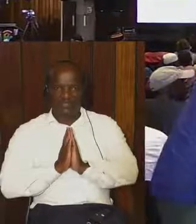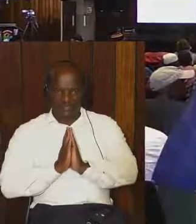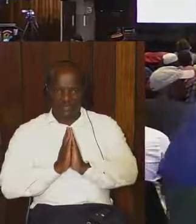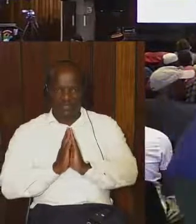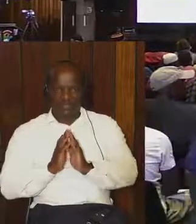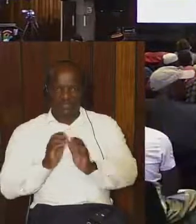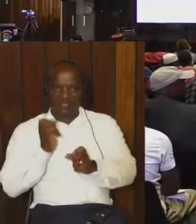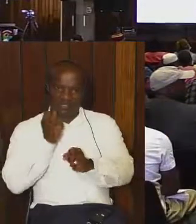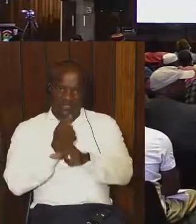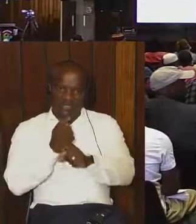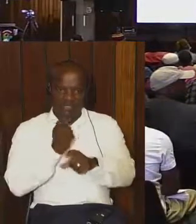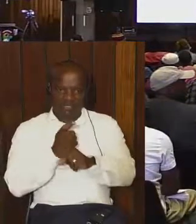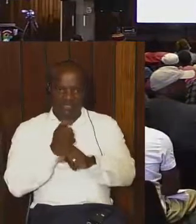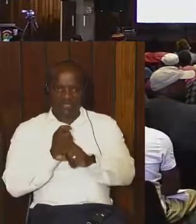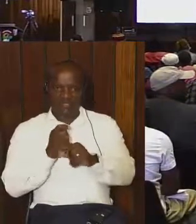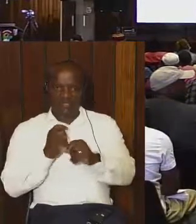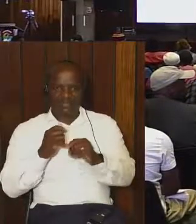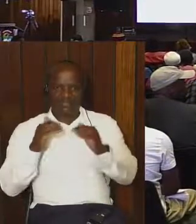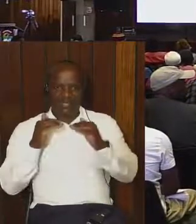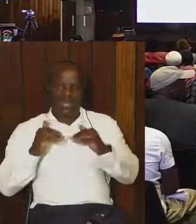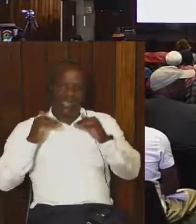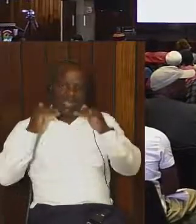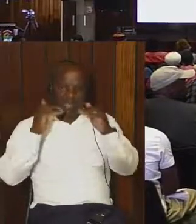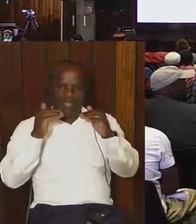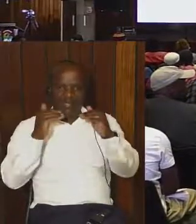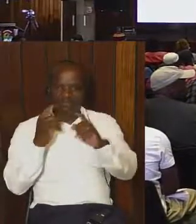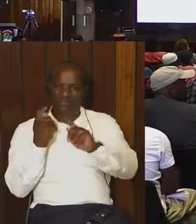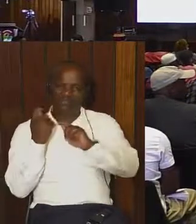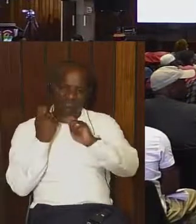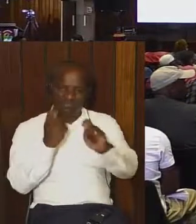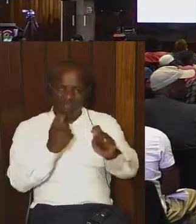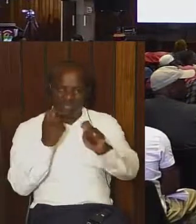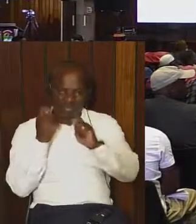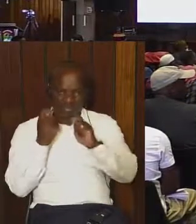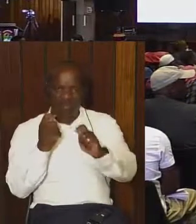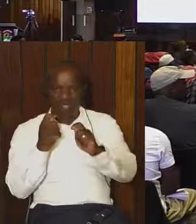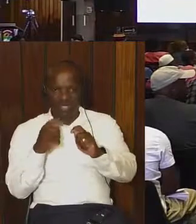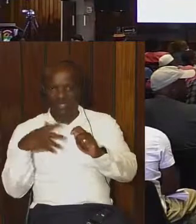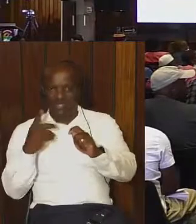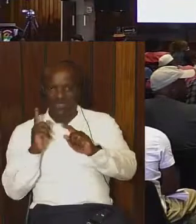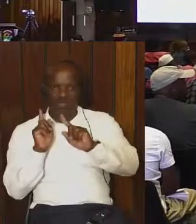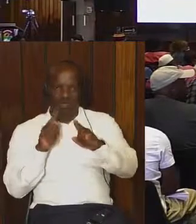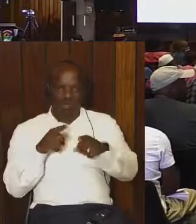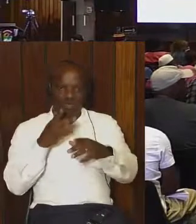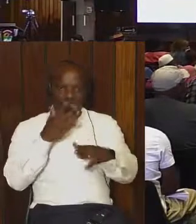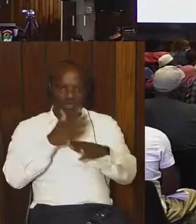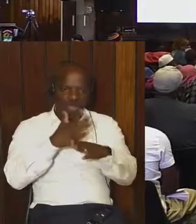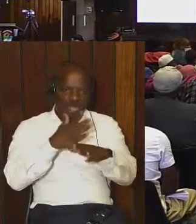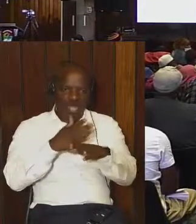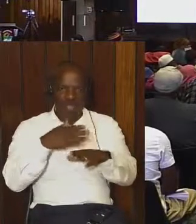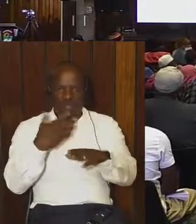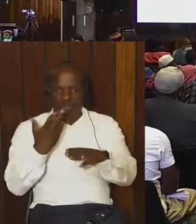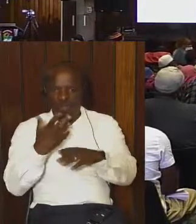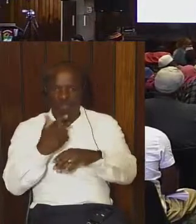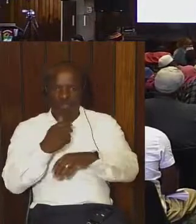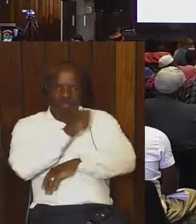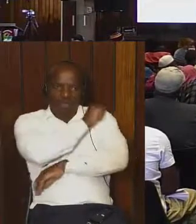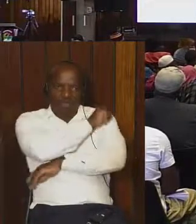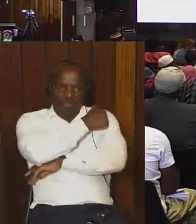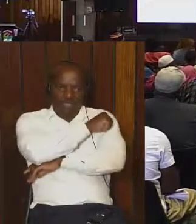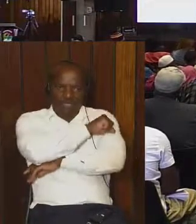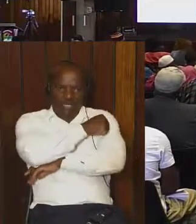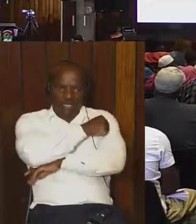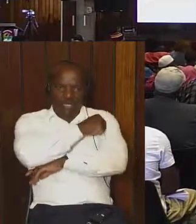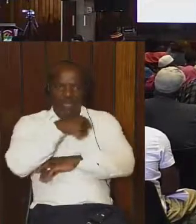to pay high amounts of money going to work or going wherever it is, hospitals and so forth,